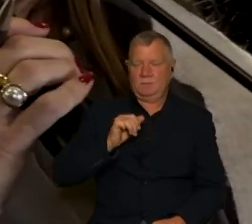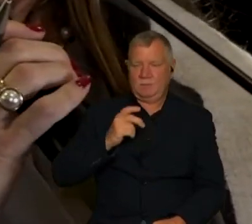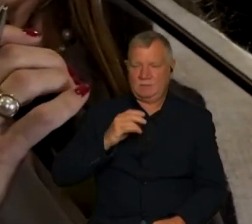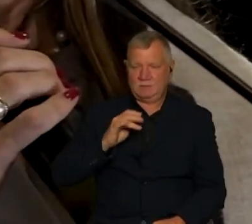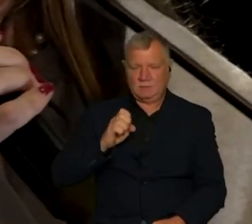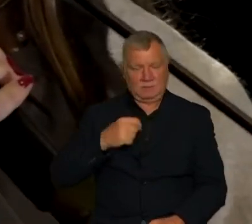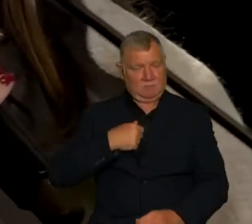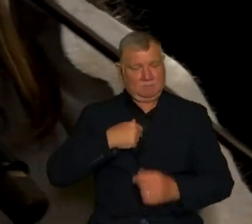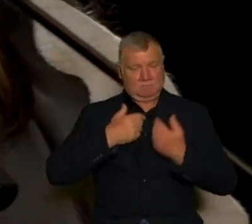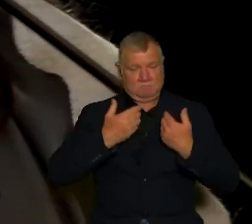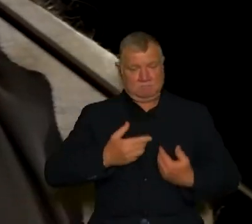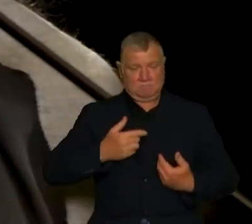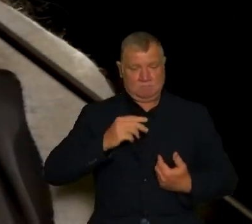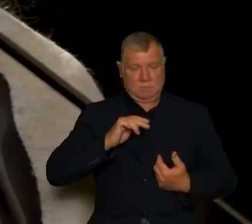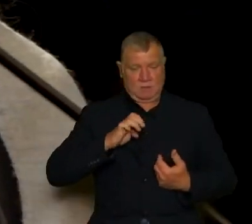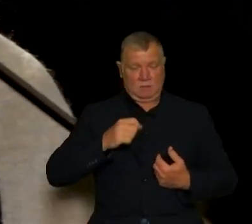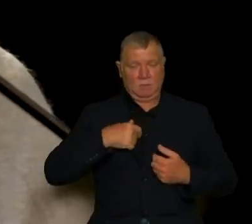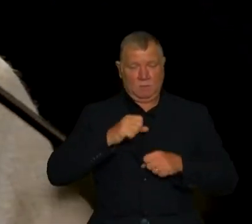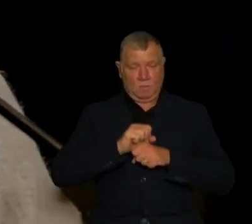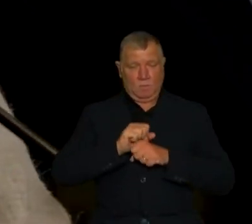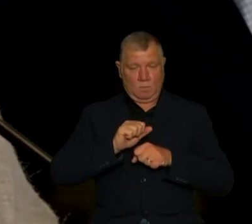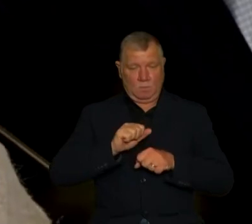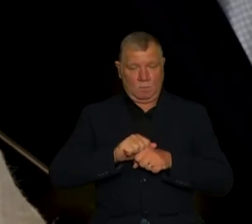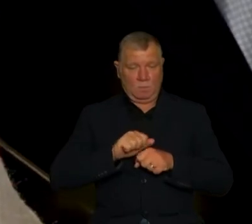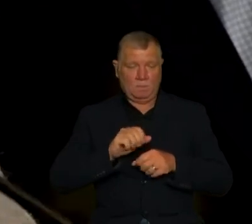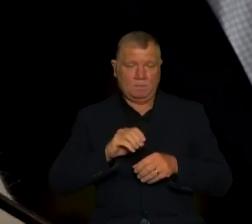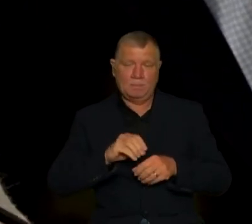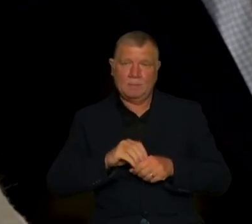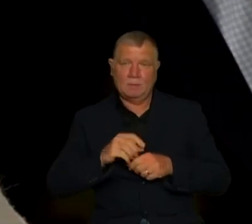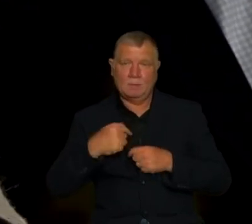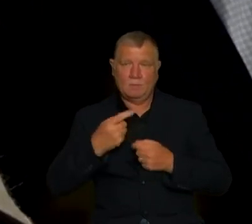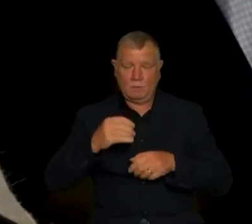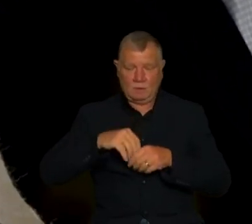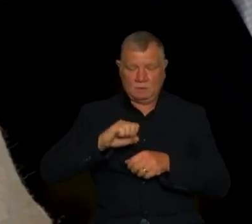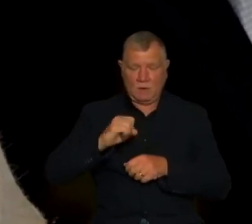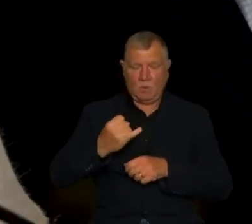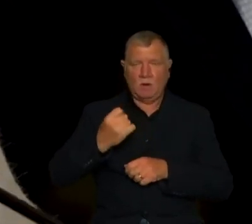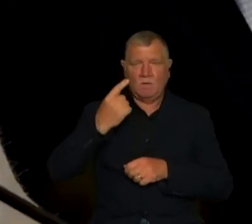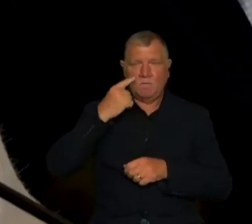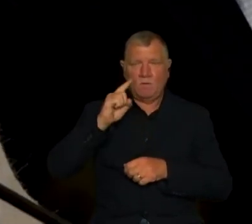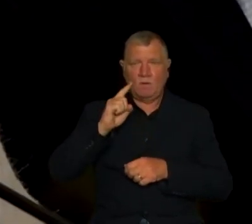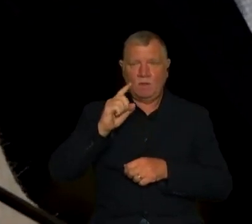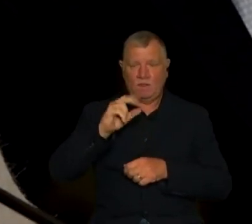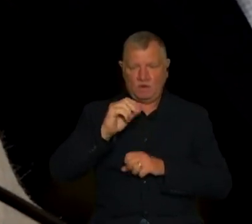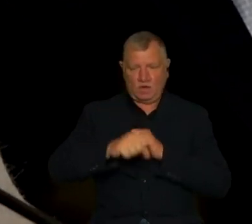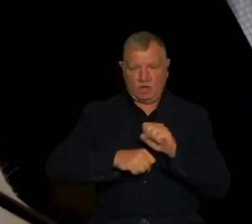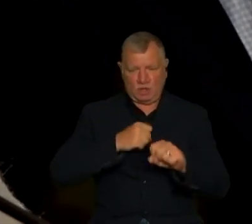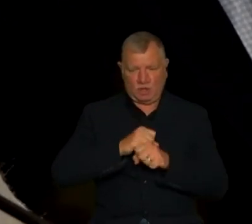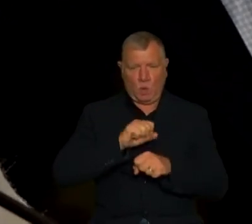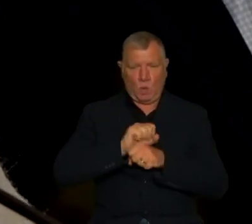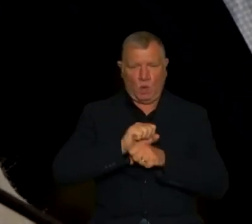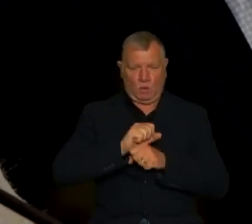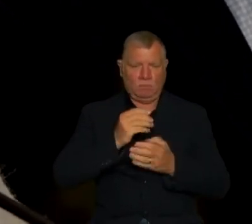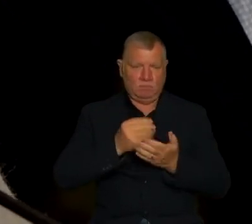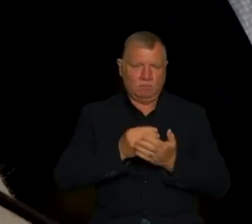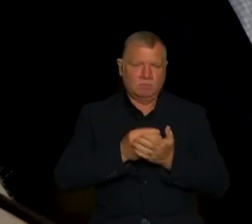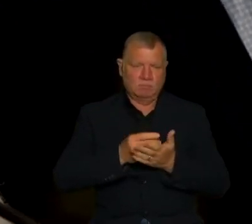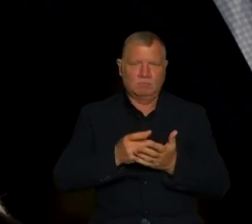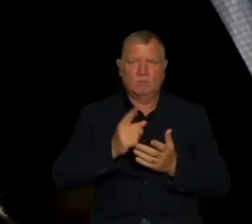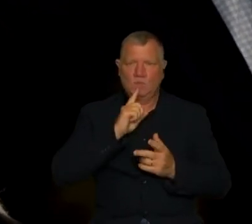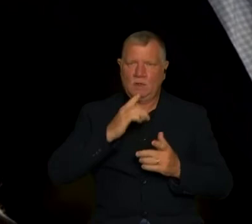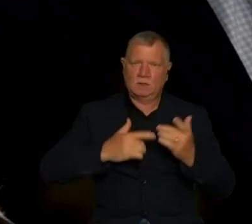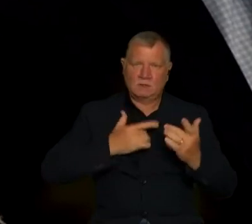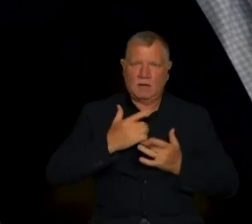Desiree Mieses. I have worked in the asset management industry here in San Juan for the last 30 years, and we're all